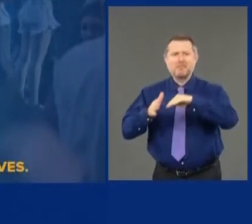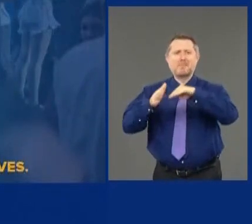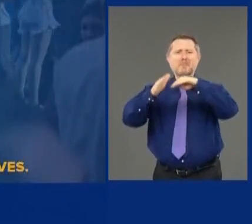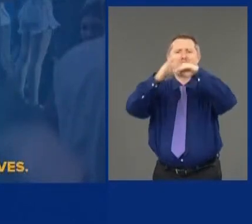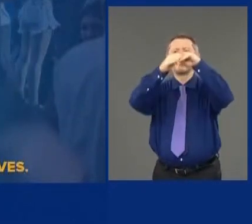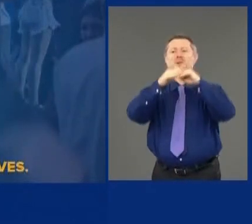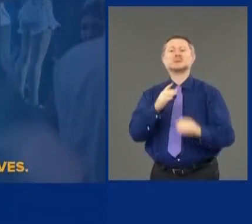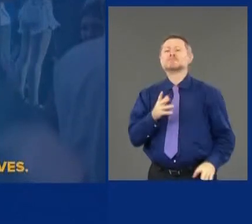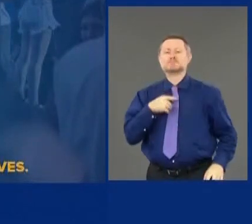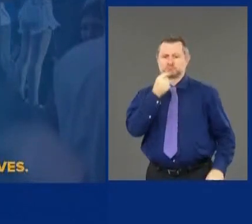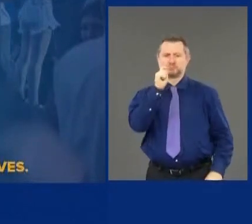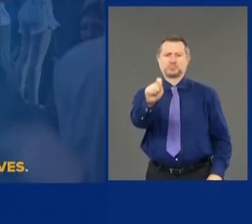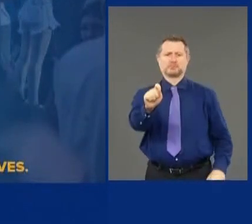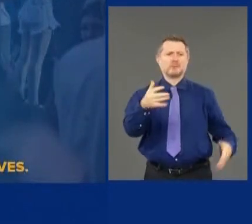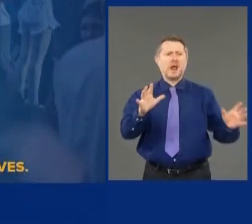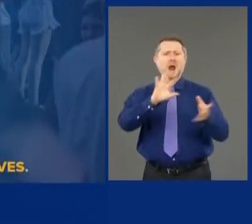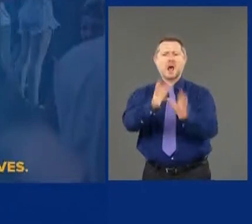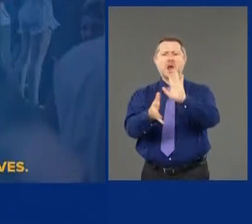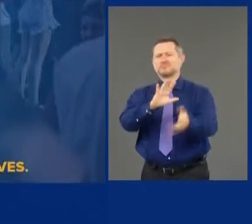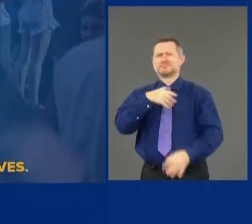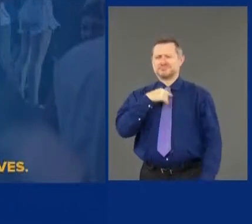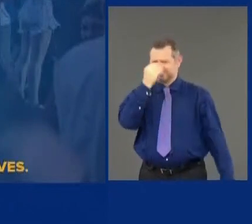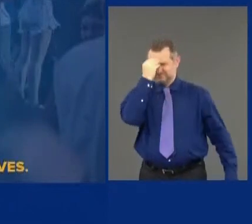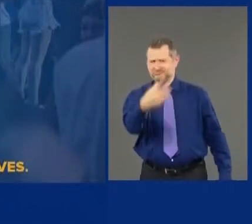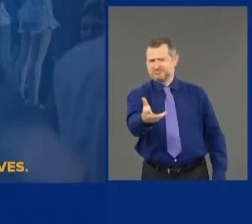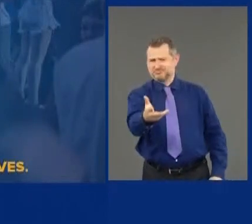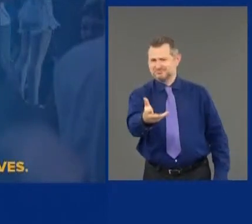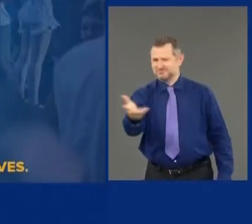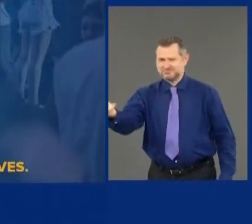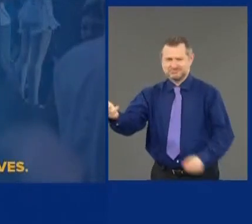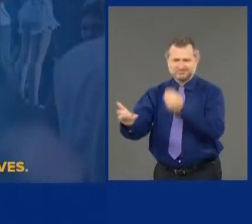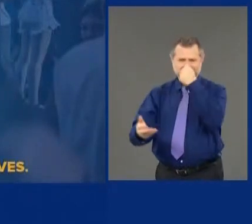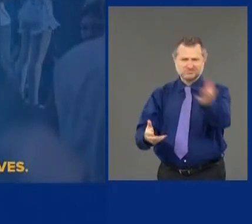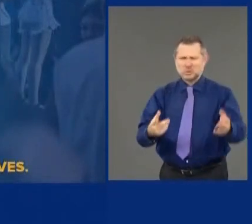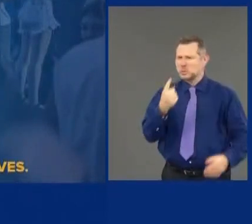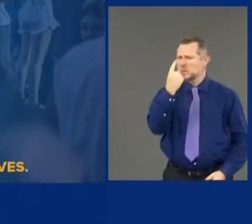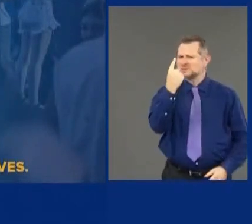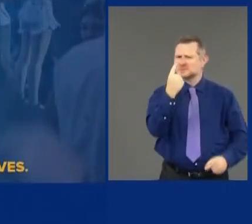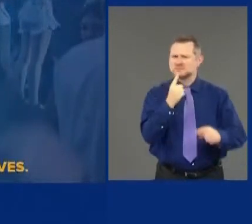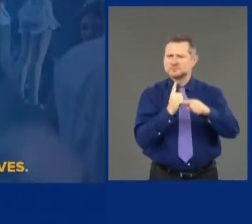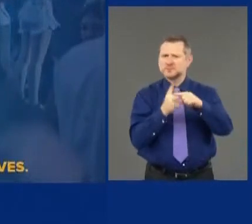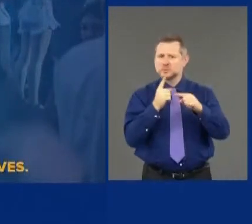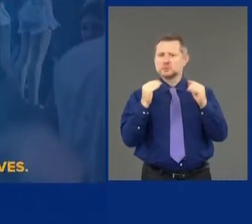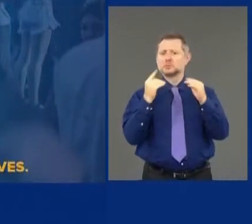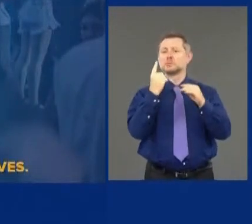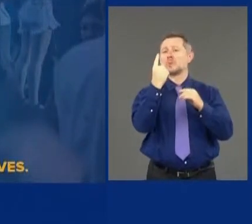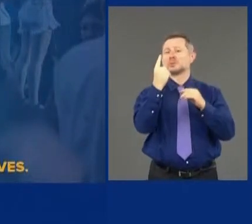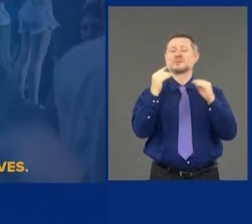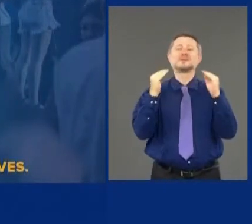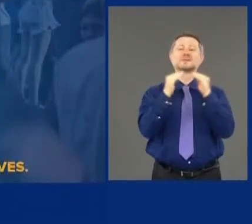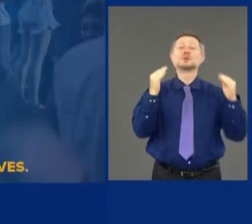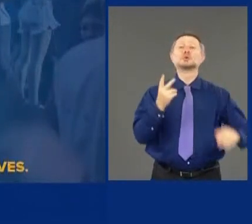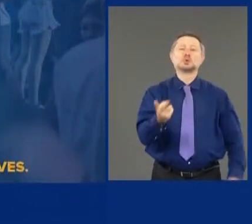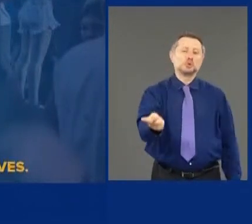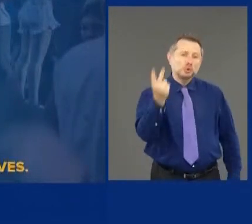Period. 1 + 1 = 2. 1 + 1 =